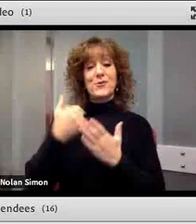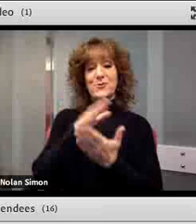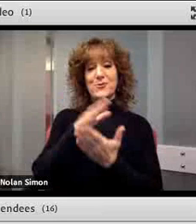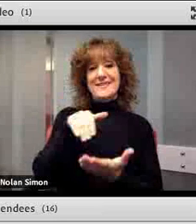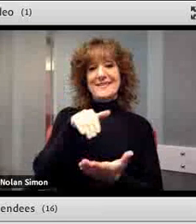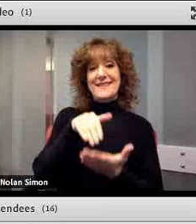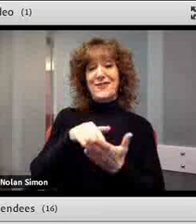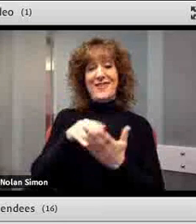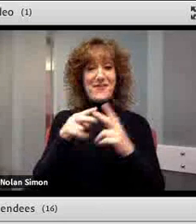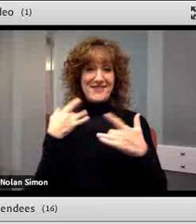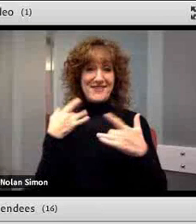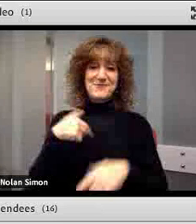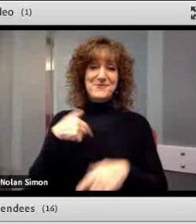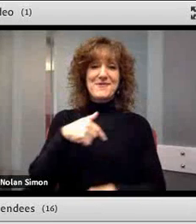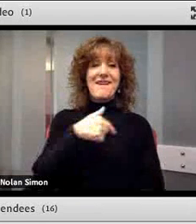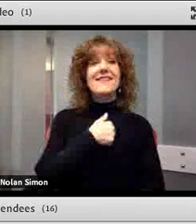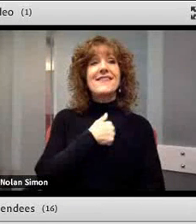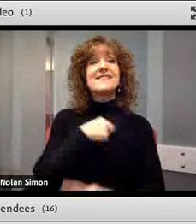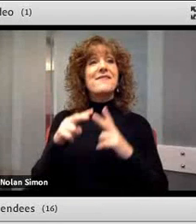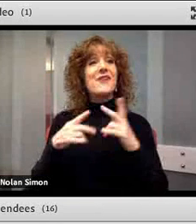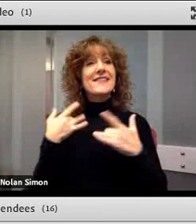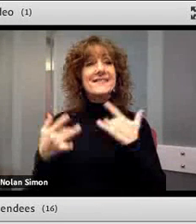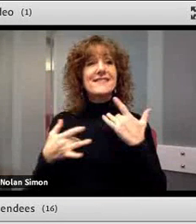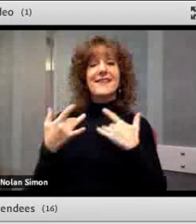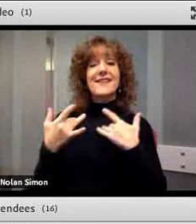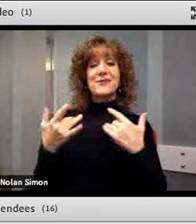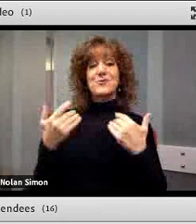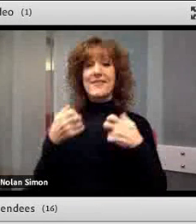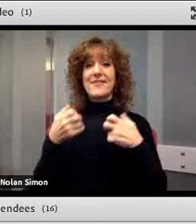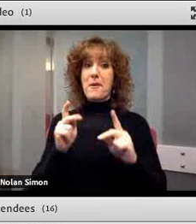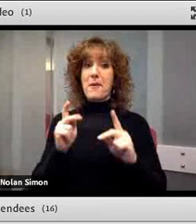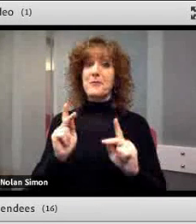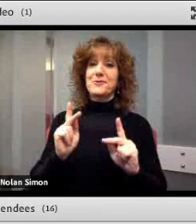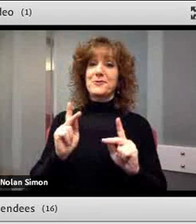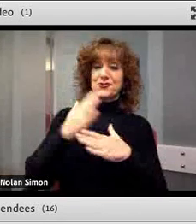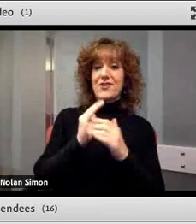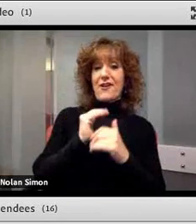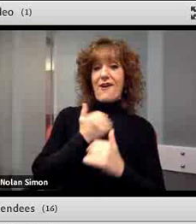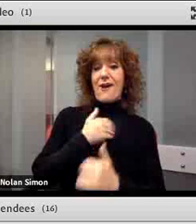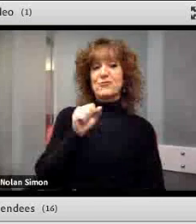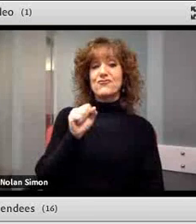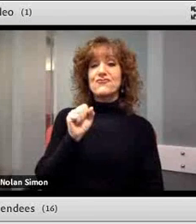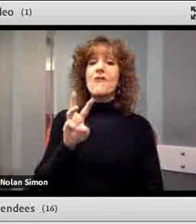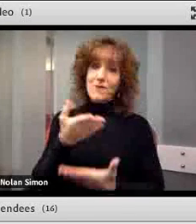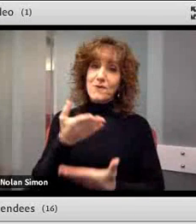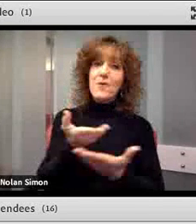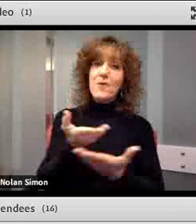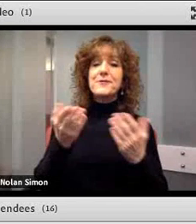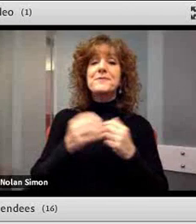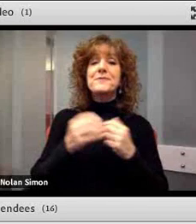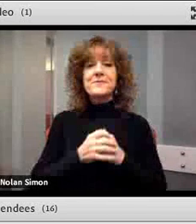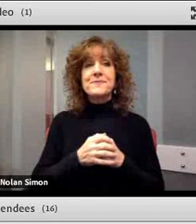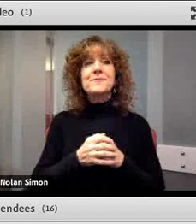in your new center. That's very exciting to us, and it's very exciting to have this opportunity to share our software.